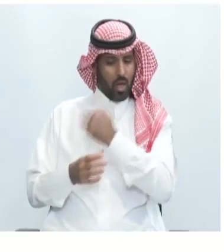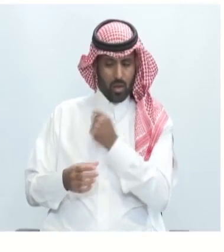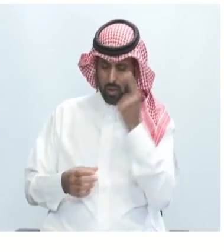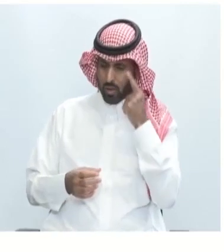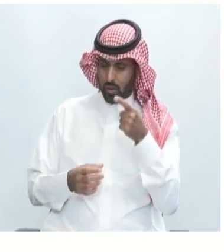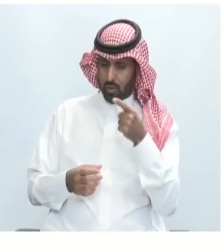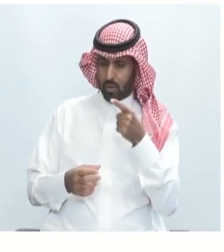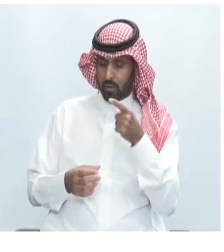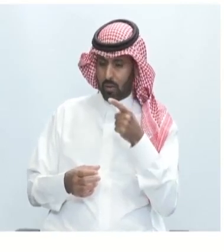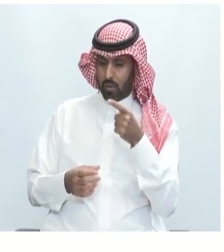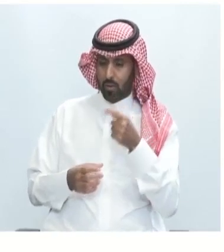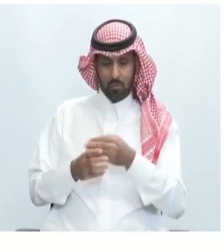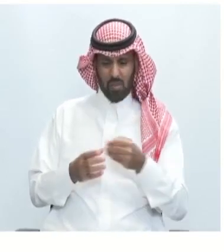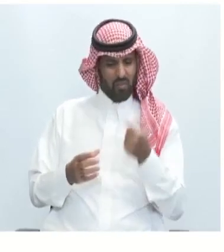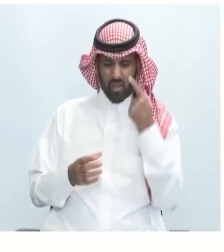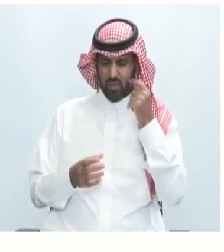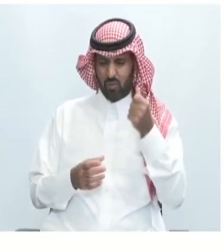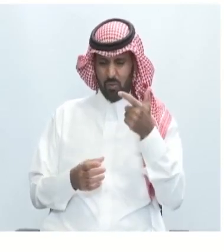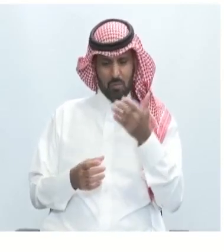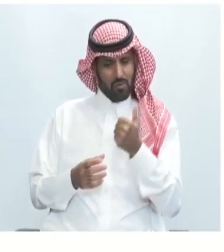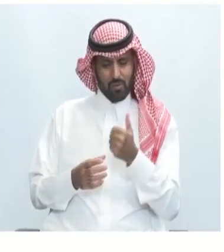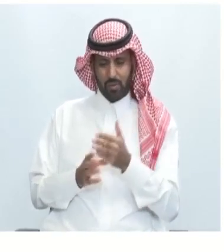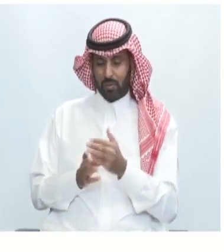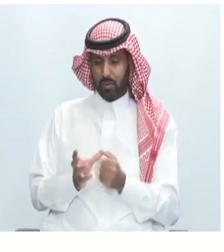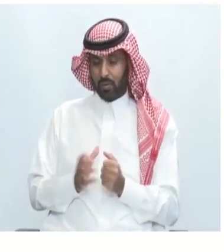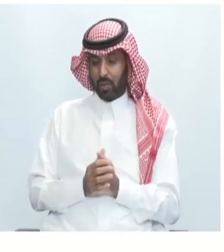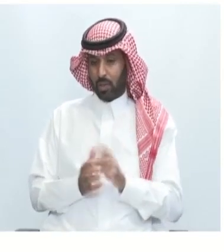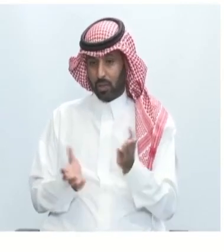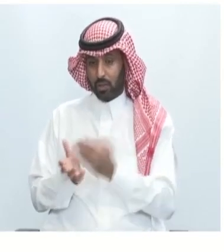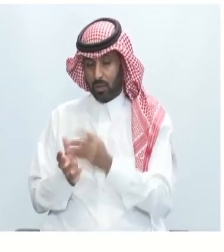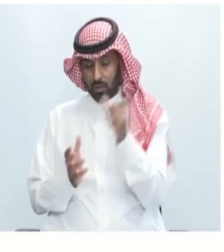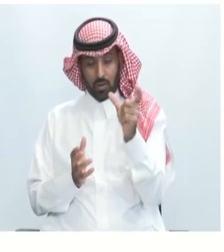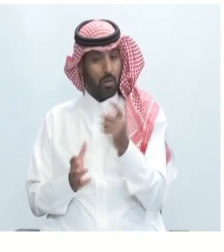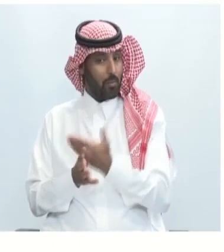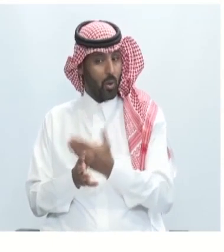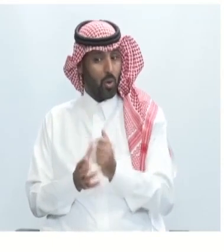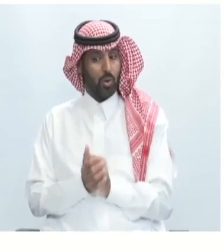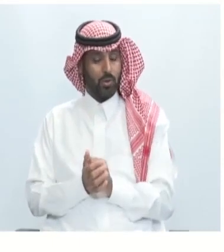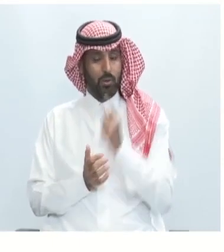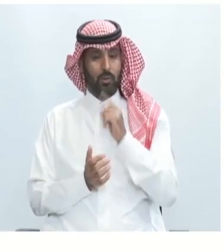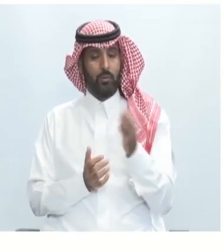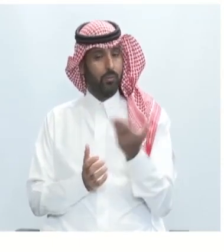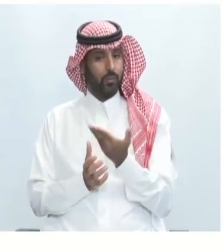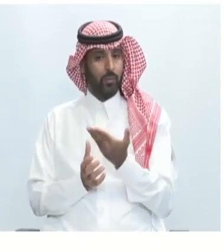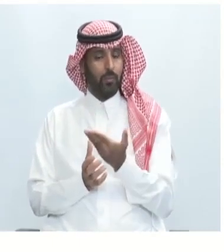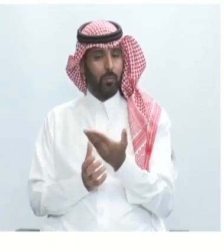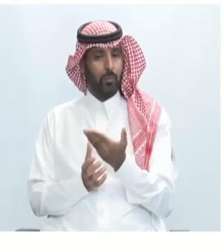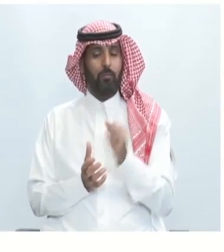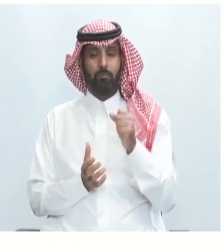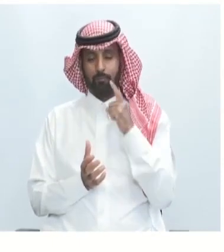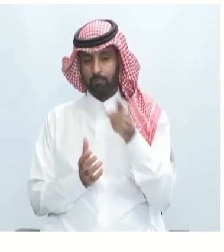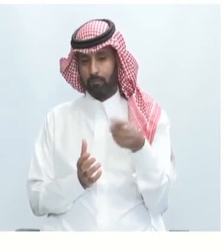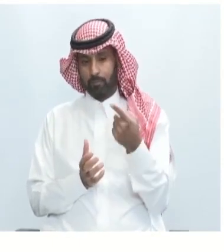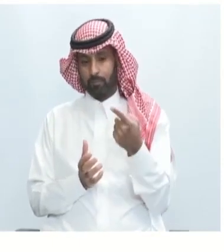didn't have any money. So, and also the word because. So how do we answer that? Yes,